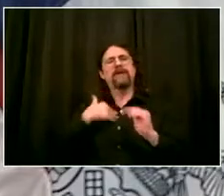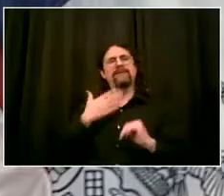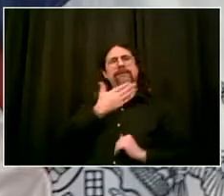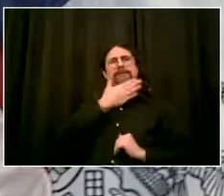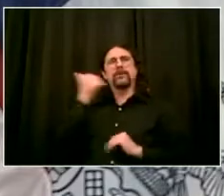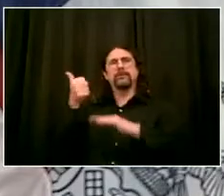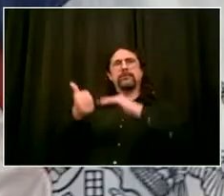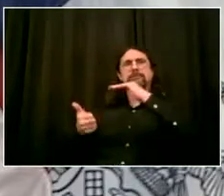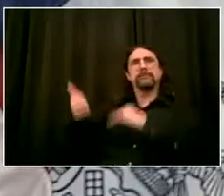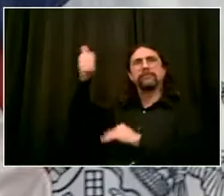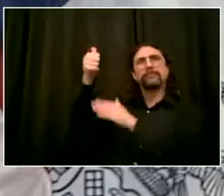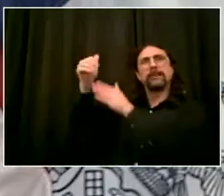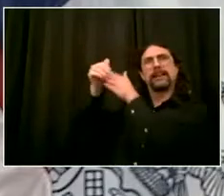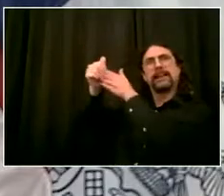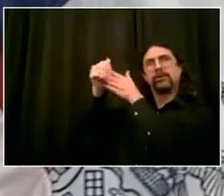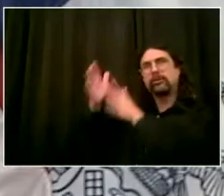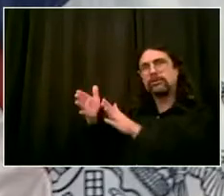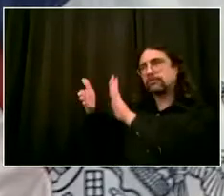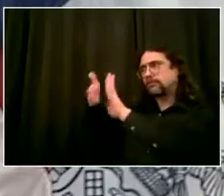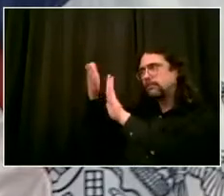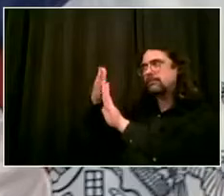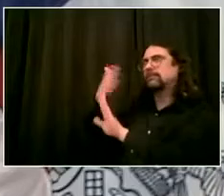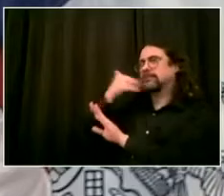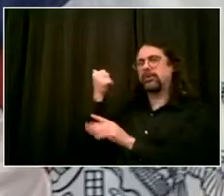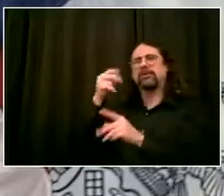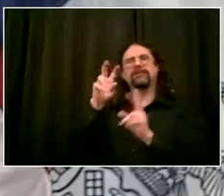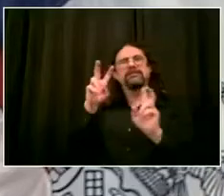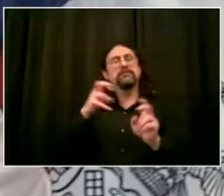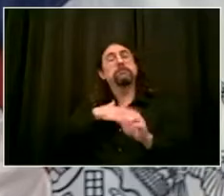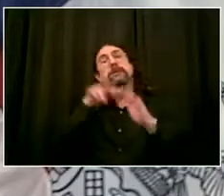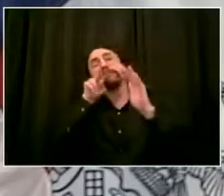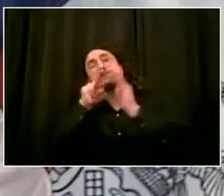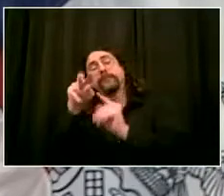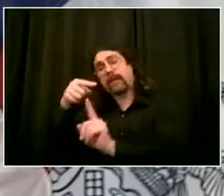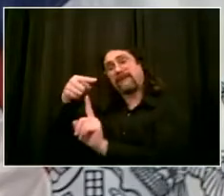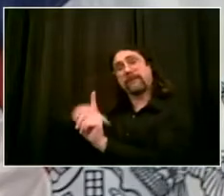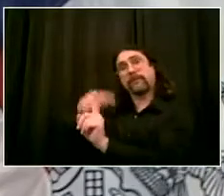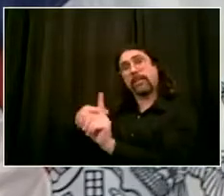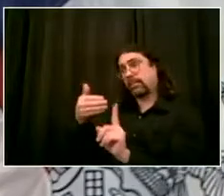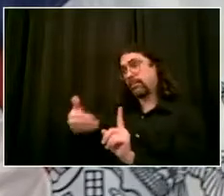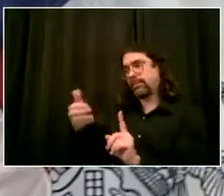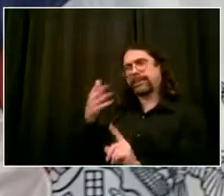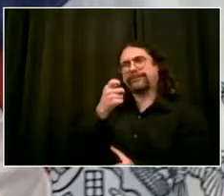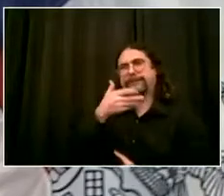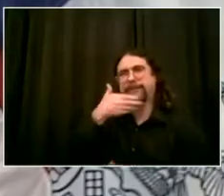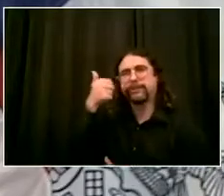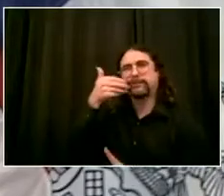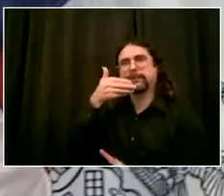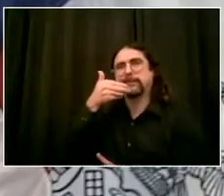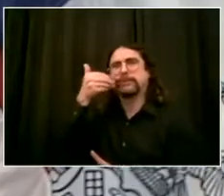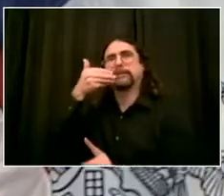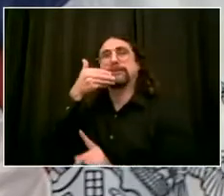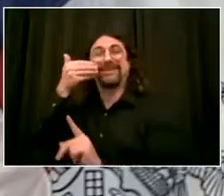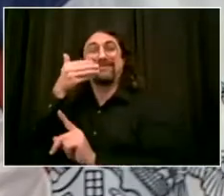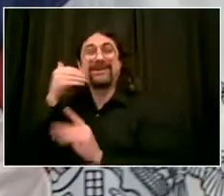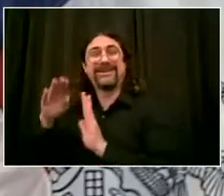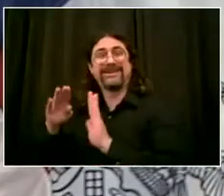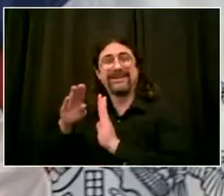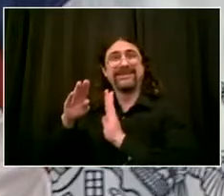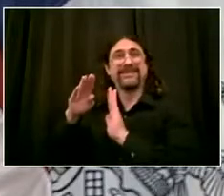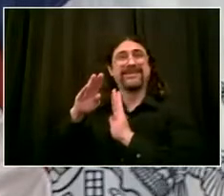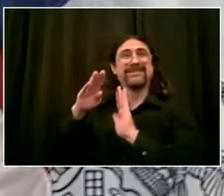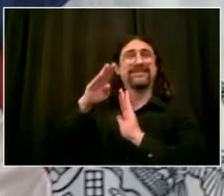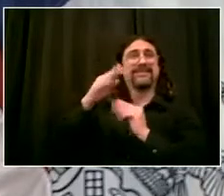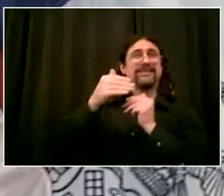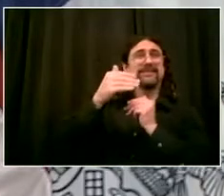to something like normal but I think the bottom line is any business with a challenge should talk to